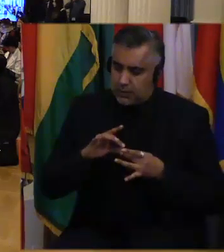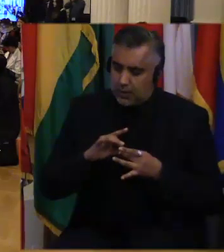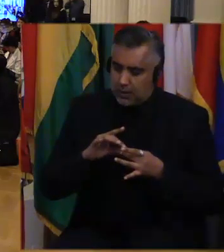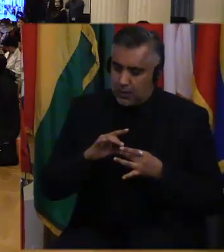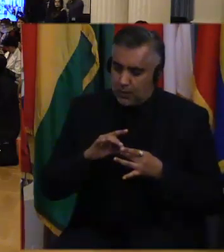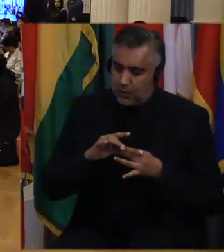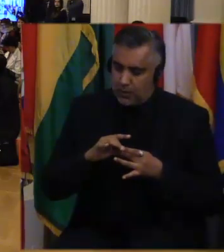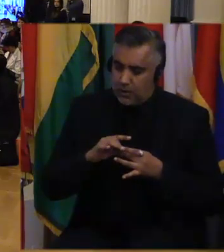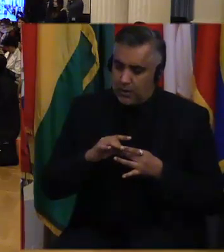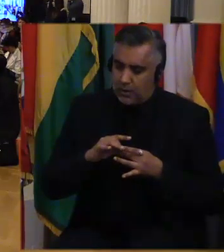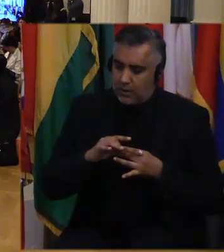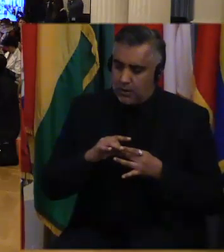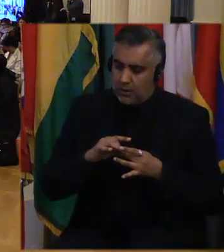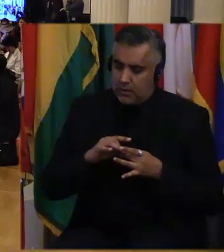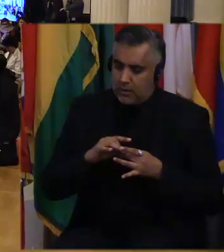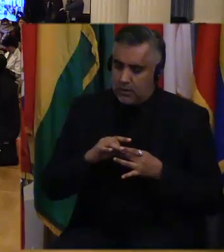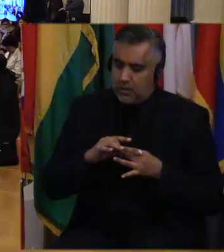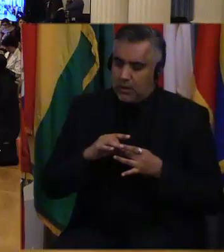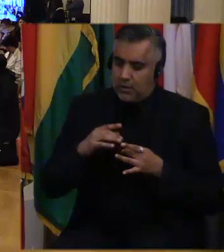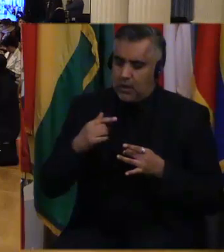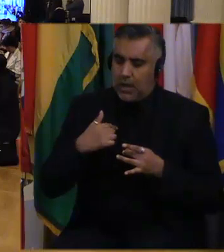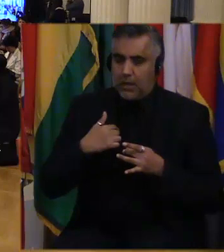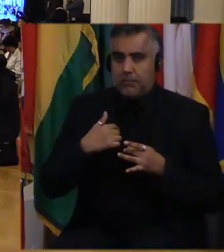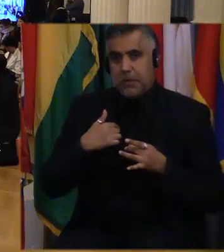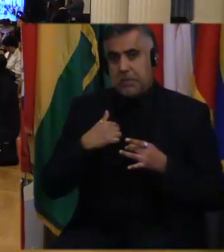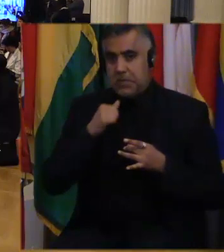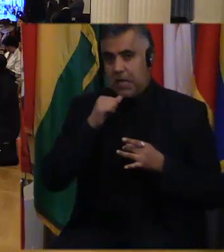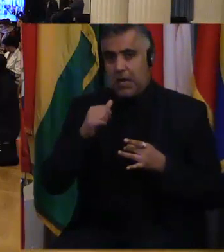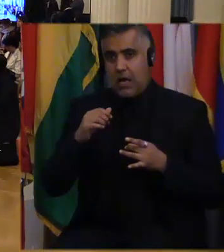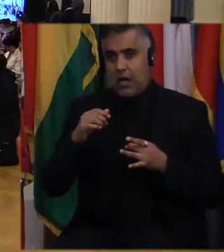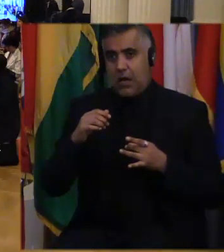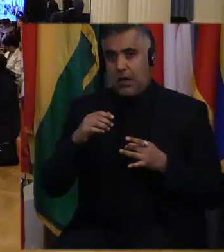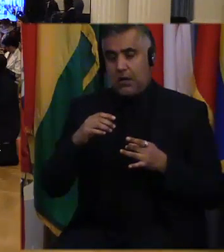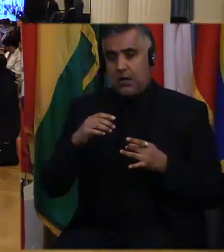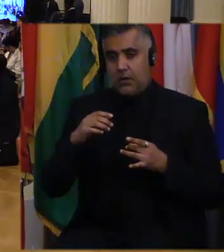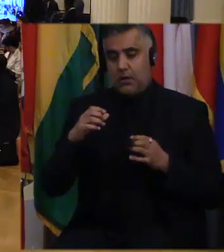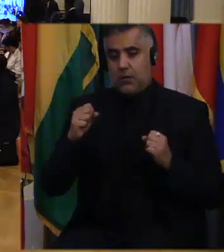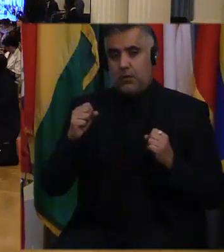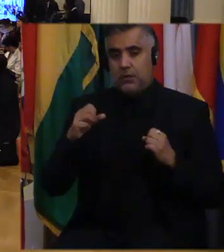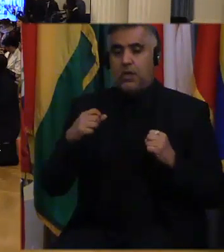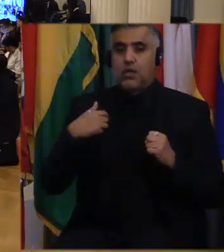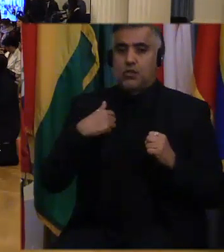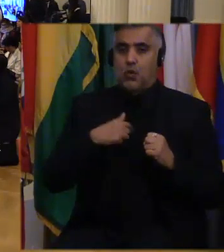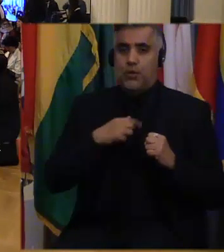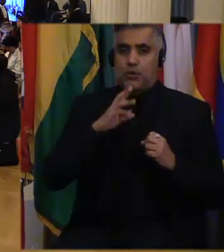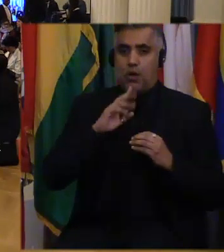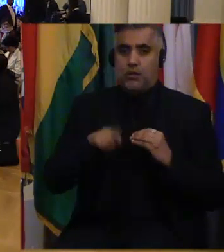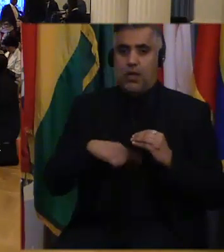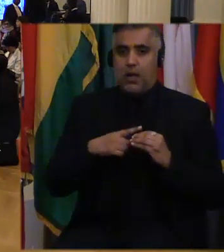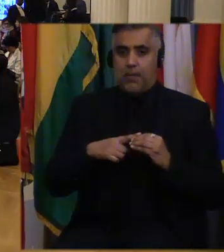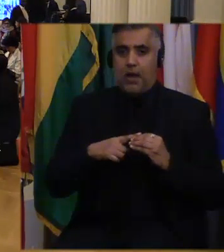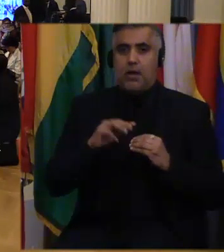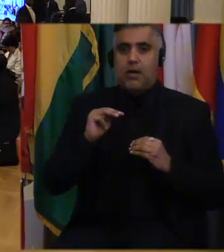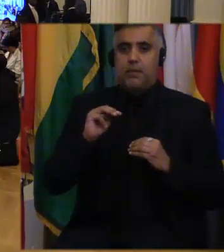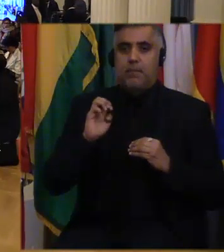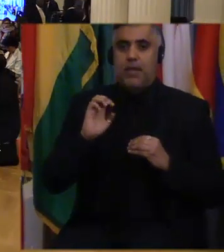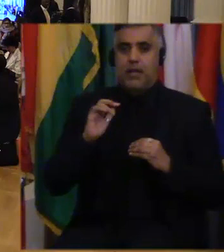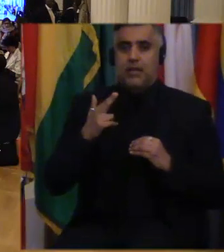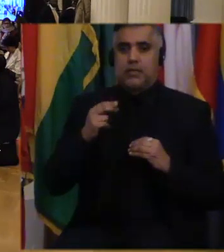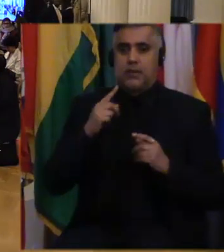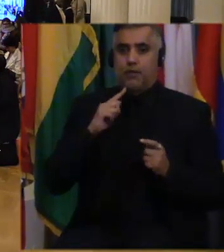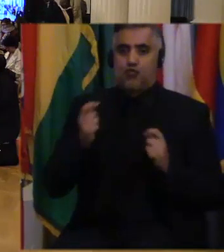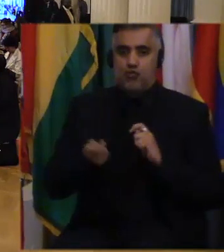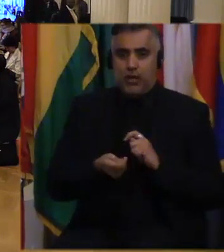wanted to ask. It's quite a coincidence, and maybe not such a coincidence. So we've talked about mechanisms for